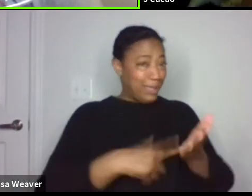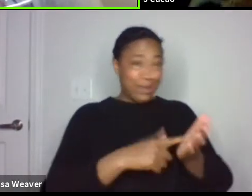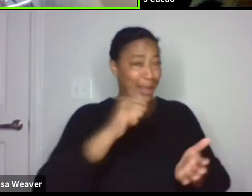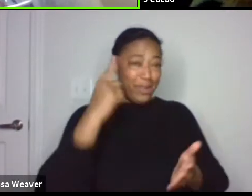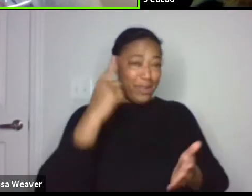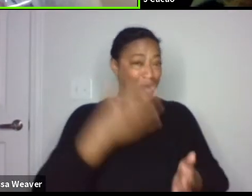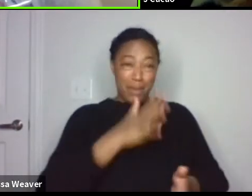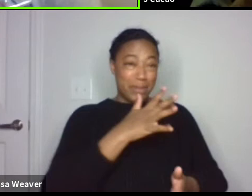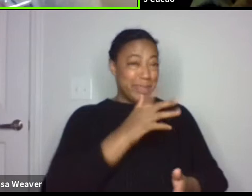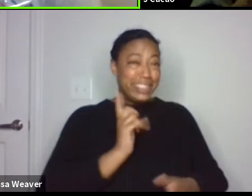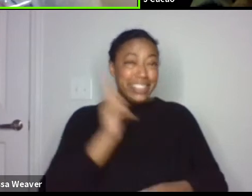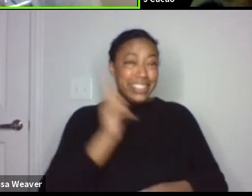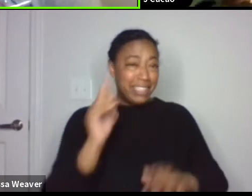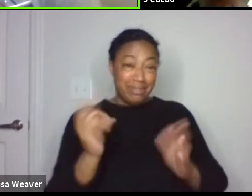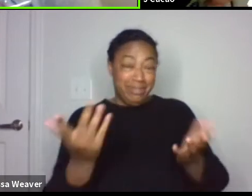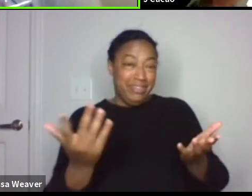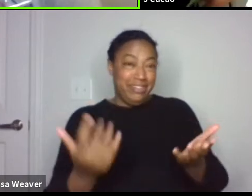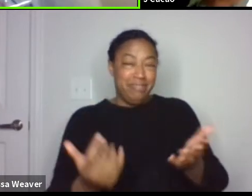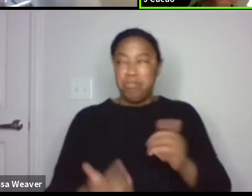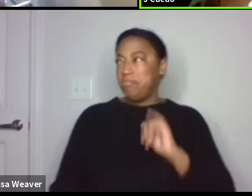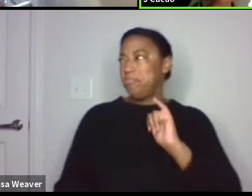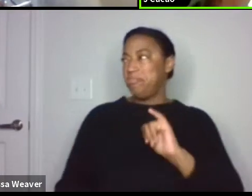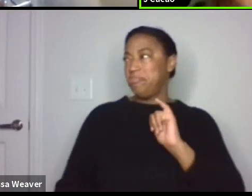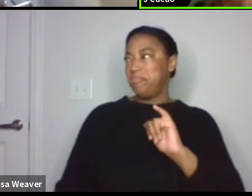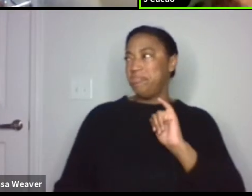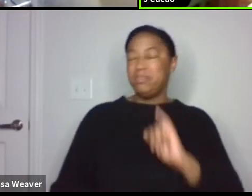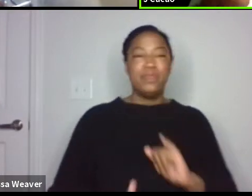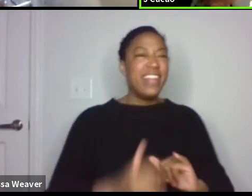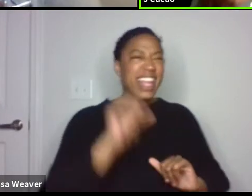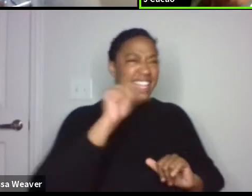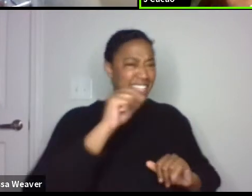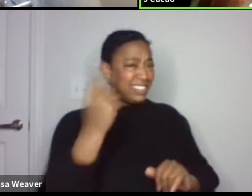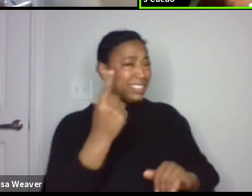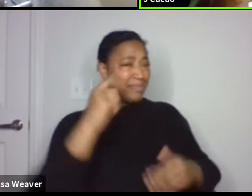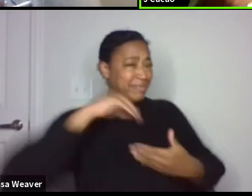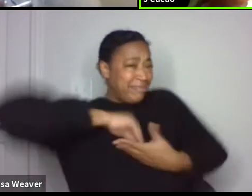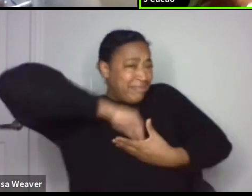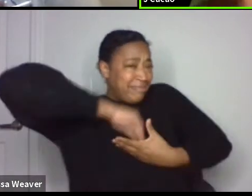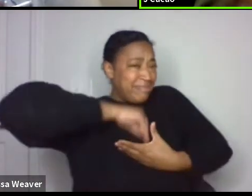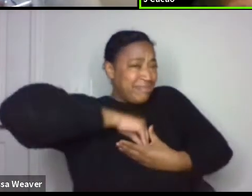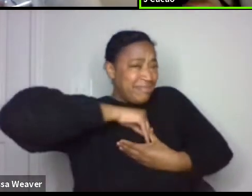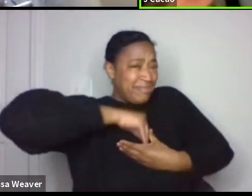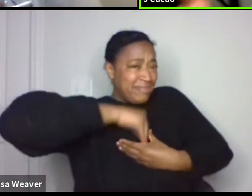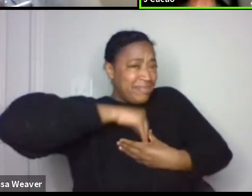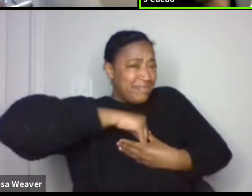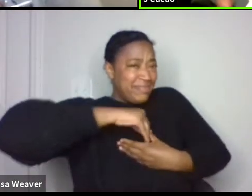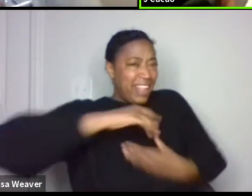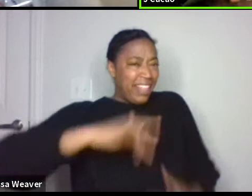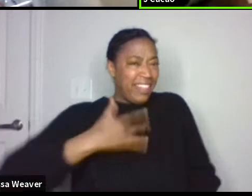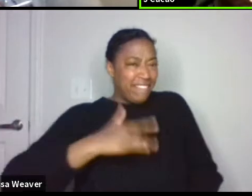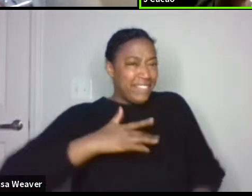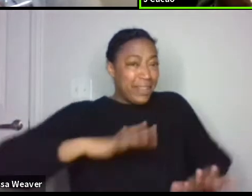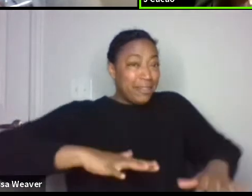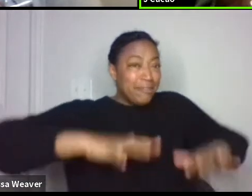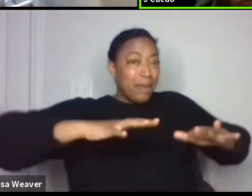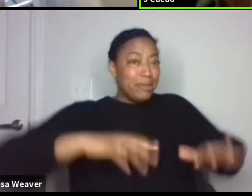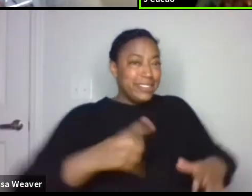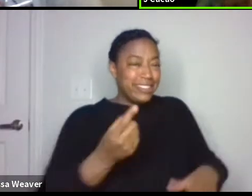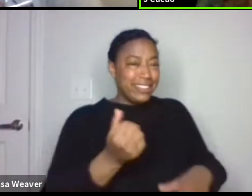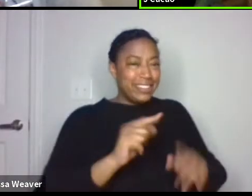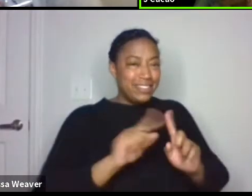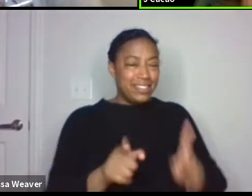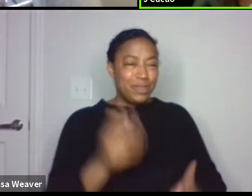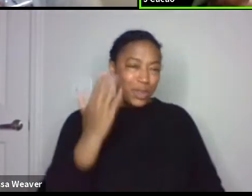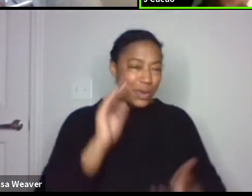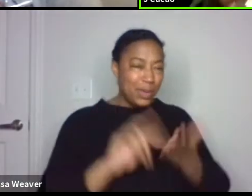You know what I'm saying? Just because she just it's instinctual. It's something within them. Like they feel the vibrations a little bit different. You know what